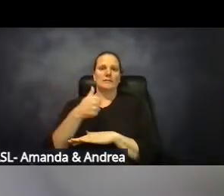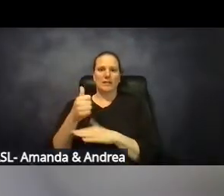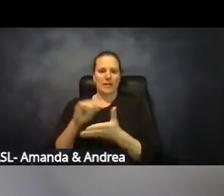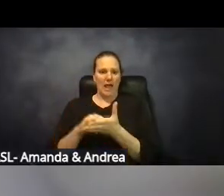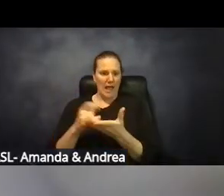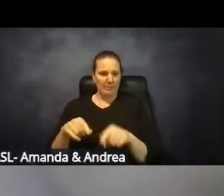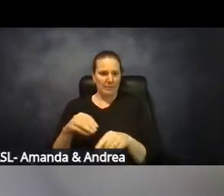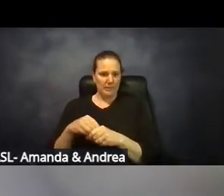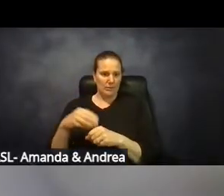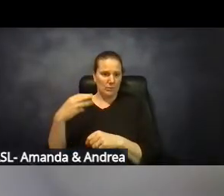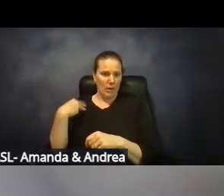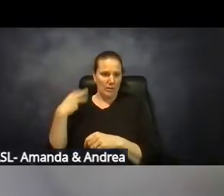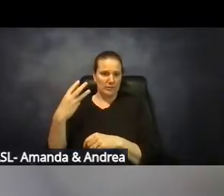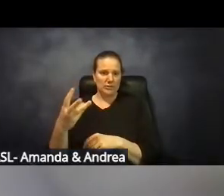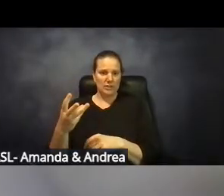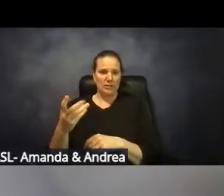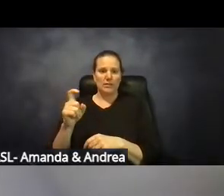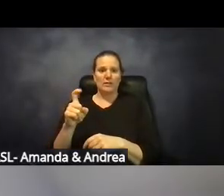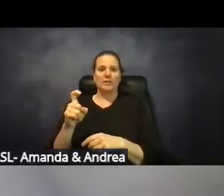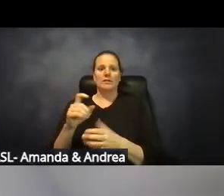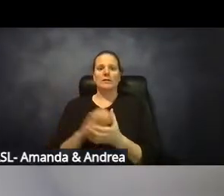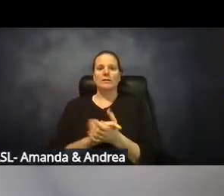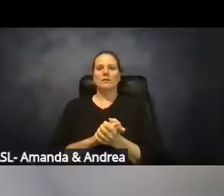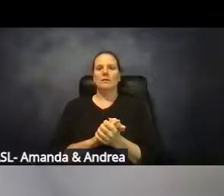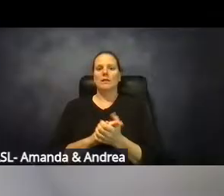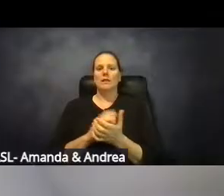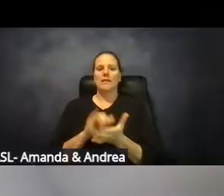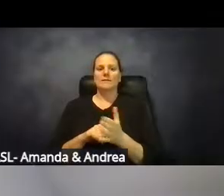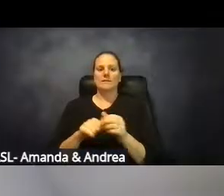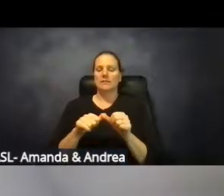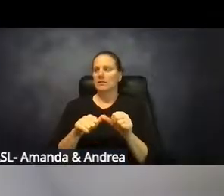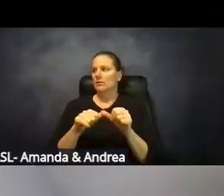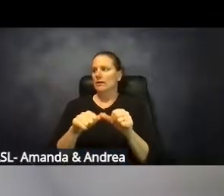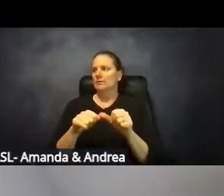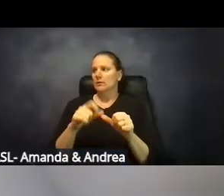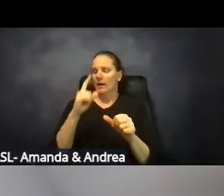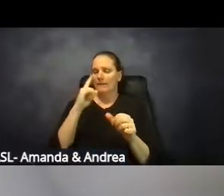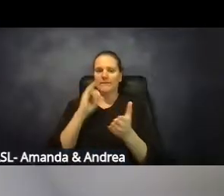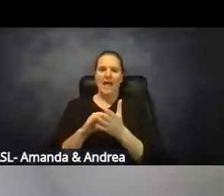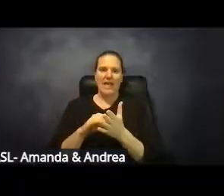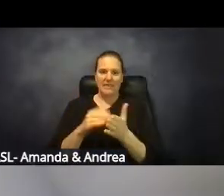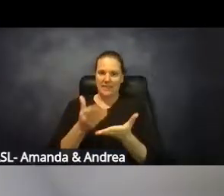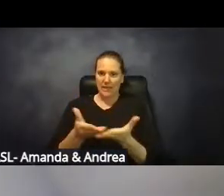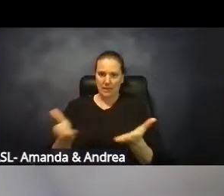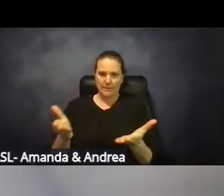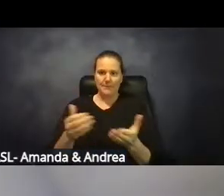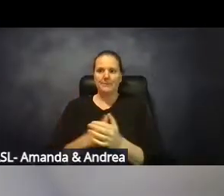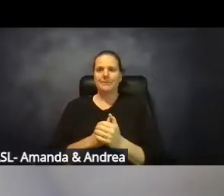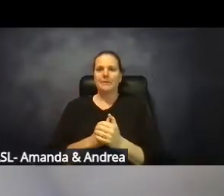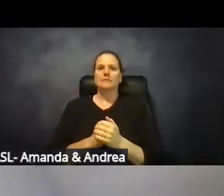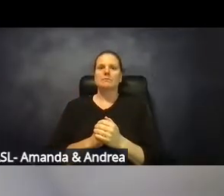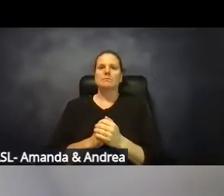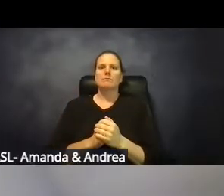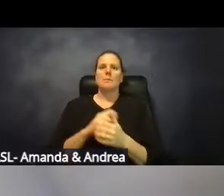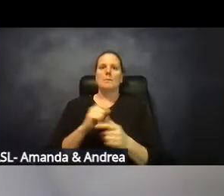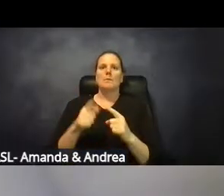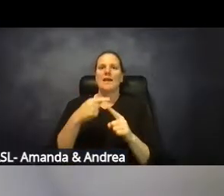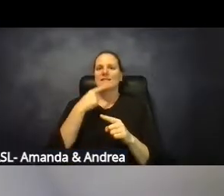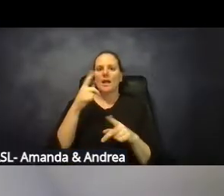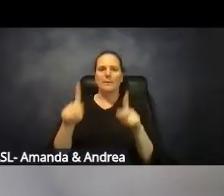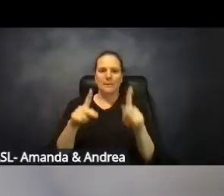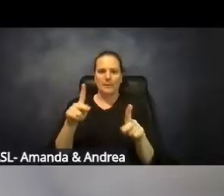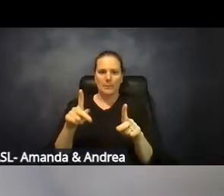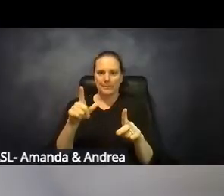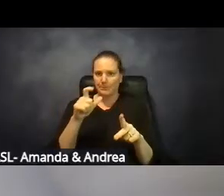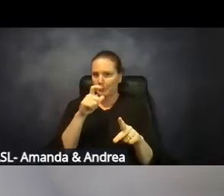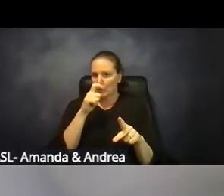is. It is a continuation of that very thing. And what I tell folks who